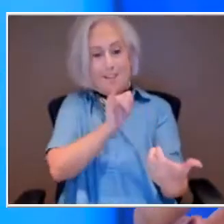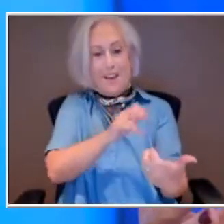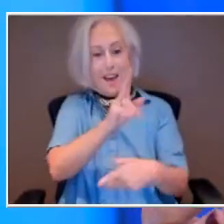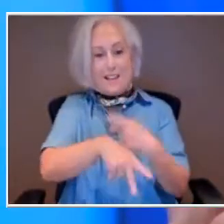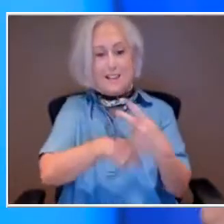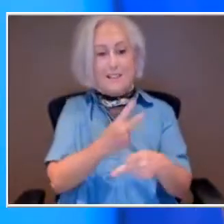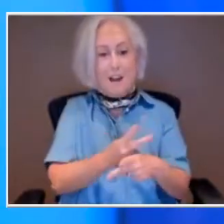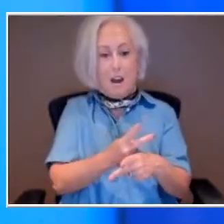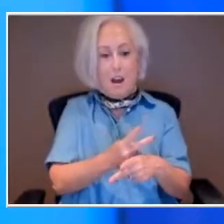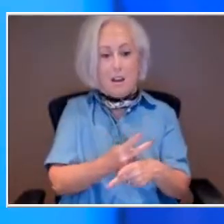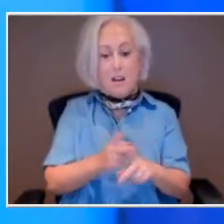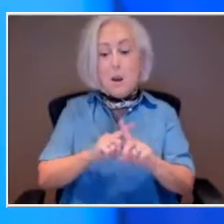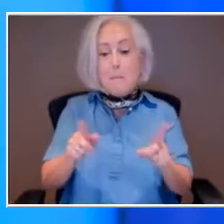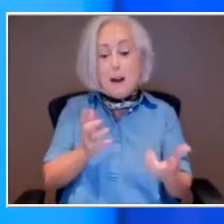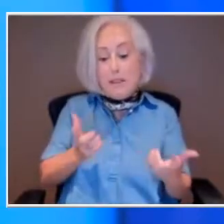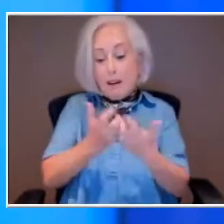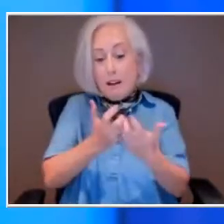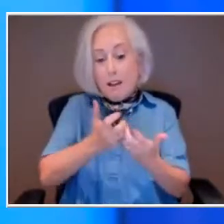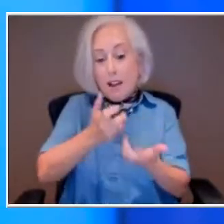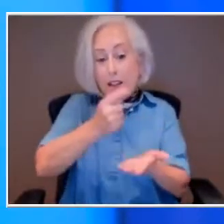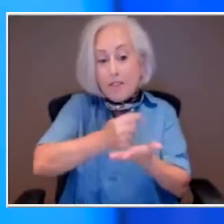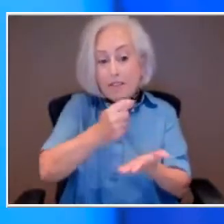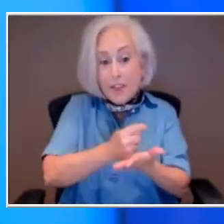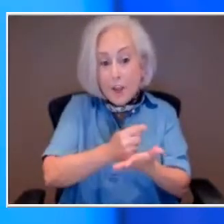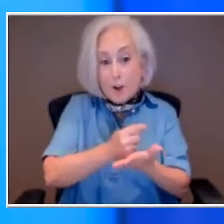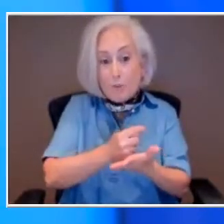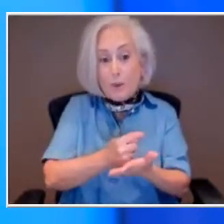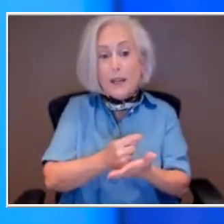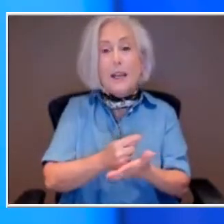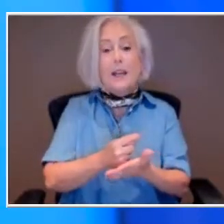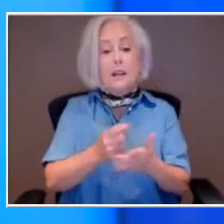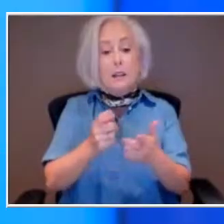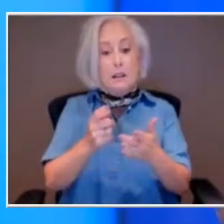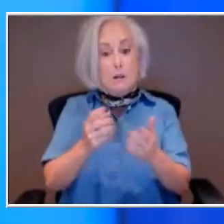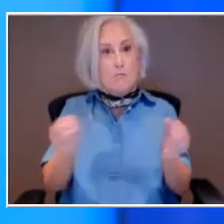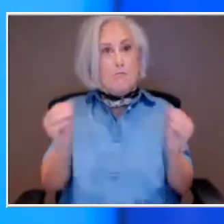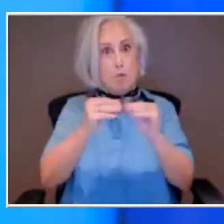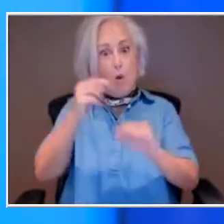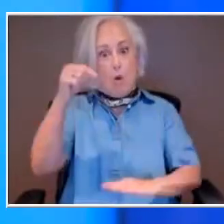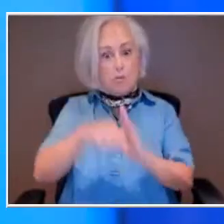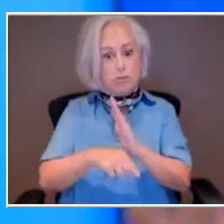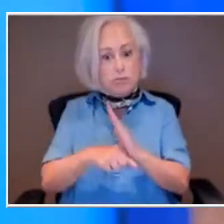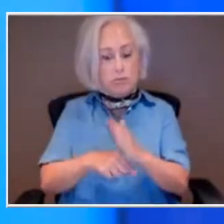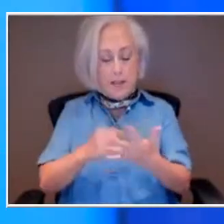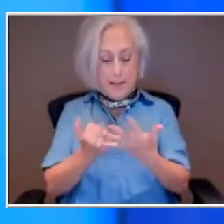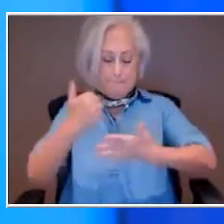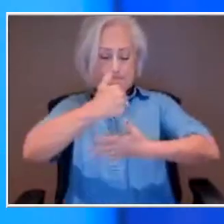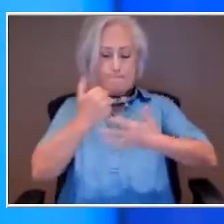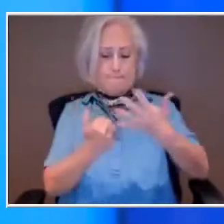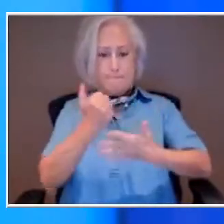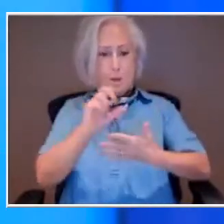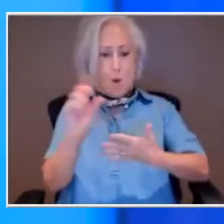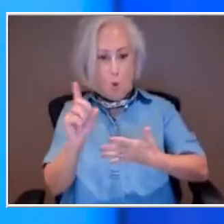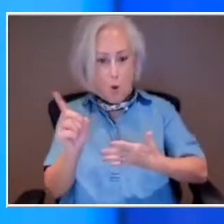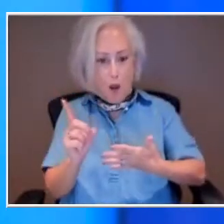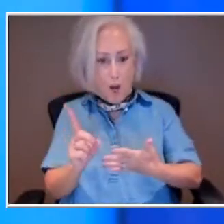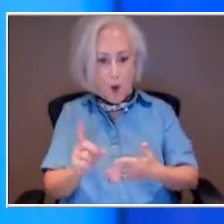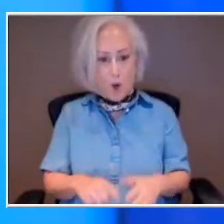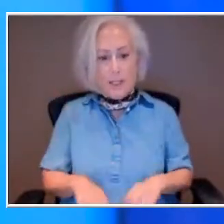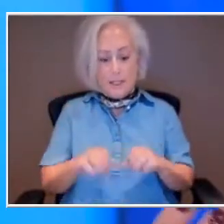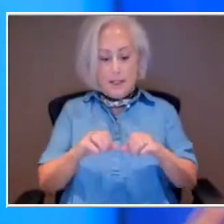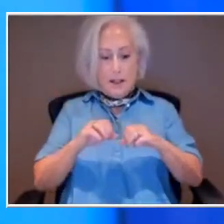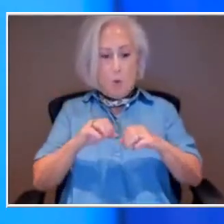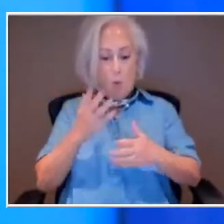that, such that even getting things in the right order between local therapy and the systemic therapy, so the medicine side, what's going through your